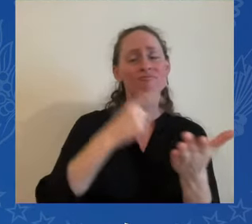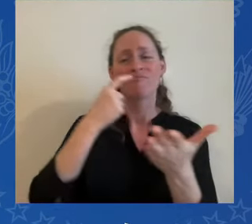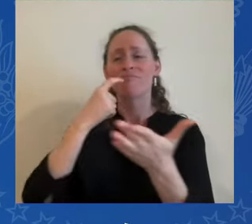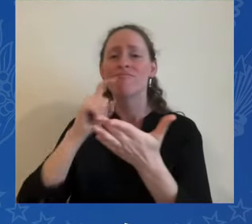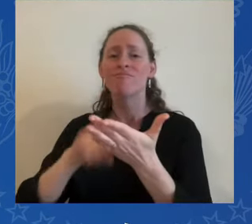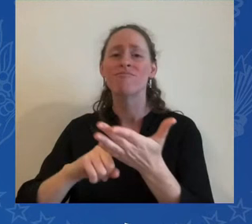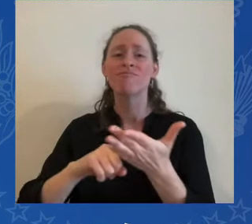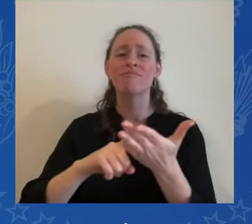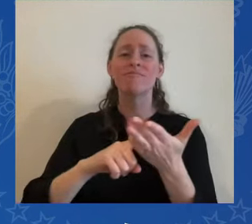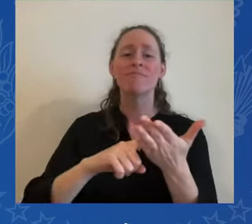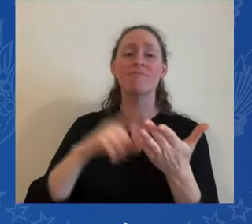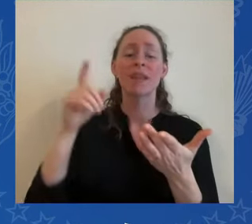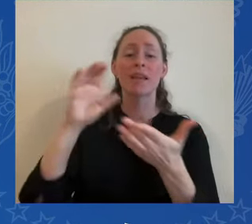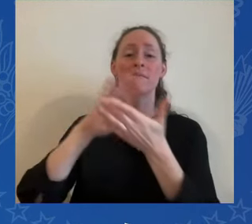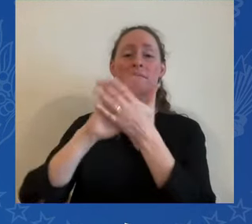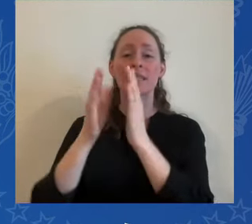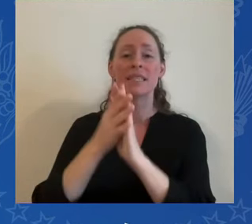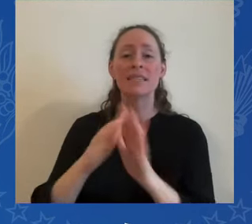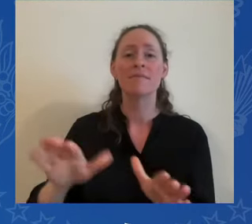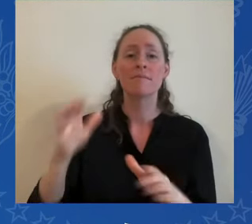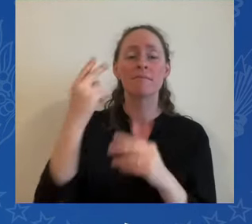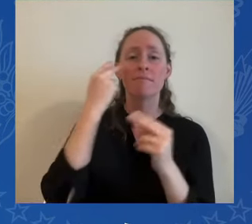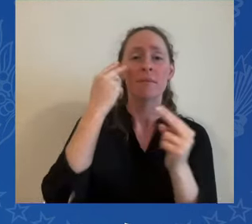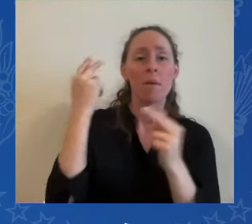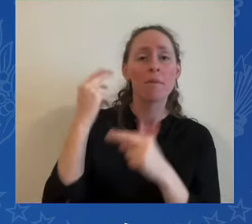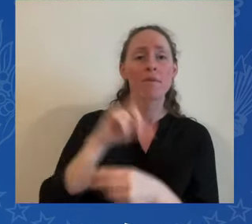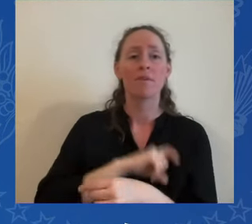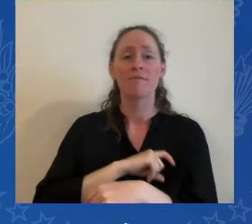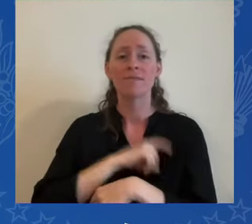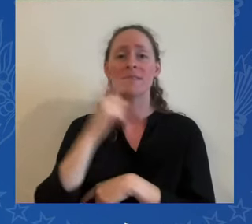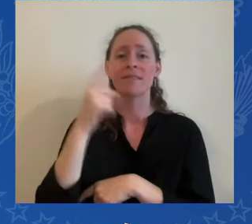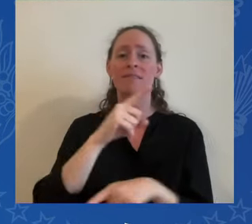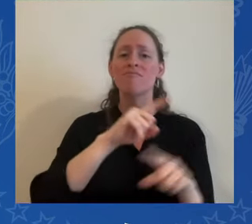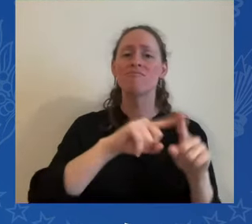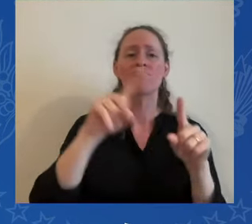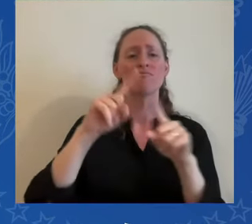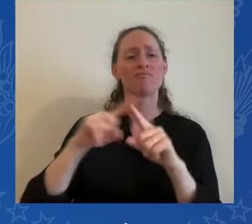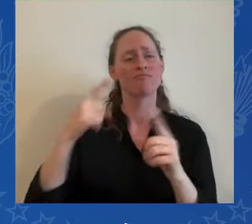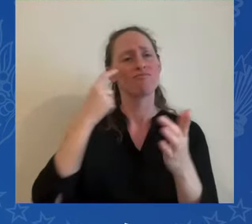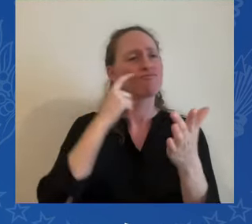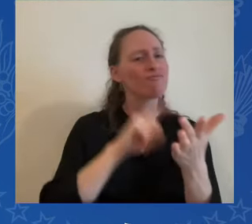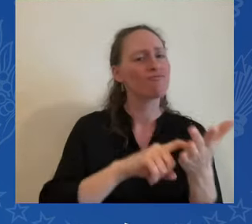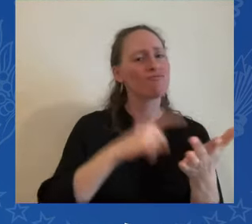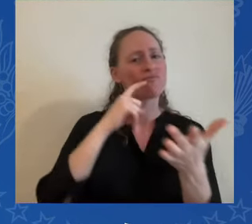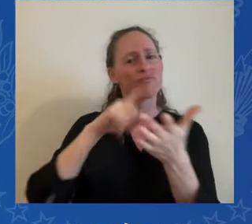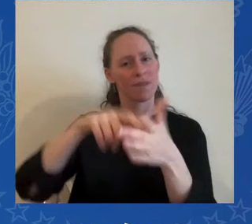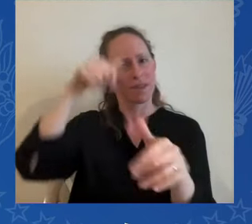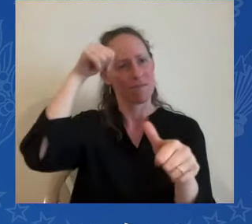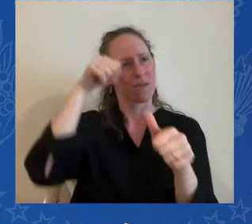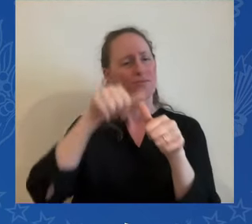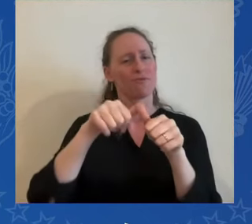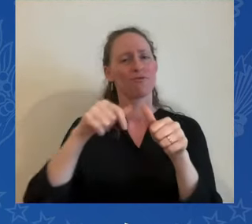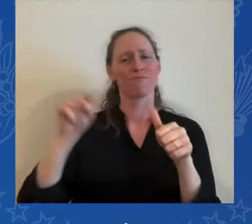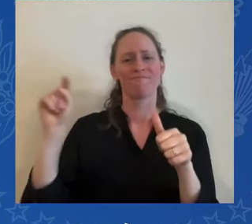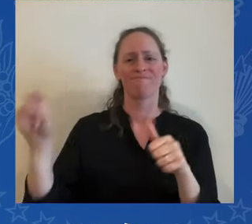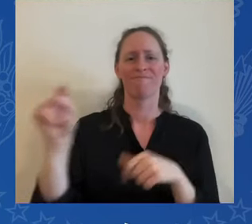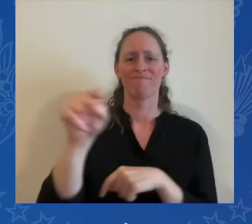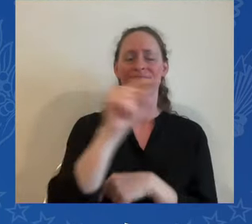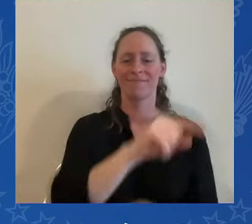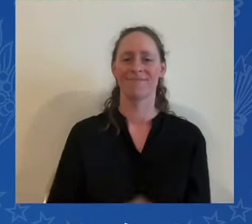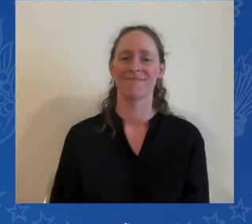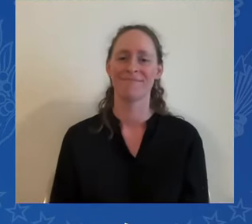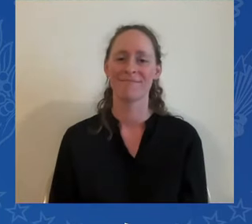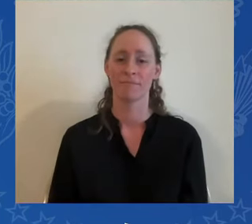hosted this event several times as president and vice president and co-sponsored the bill that created the Medal of Freedom when I was a